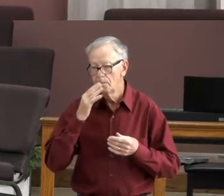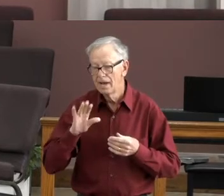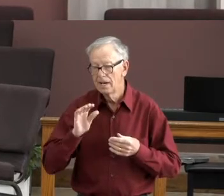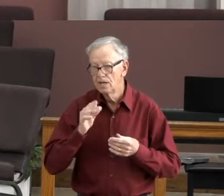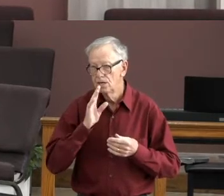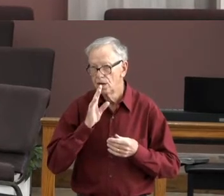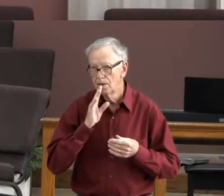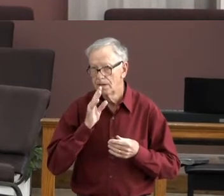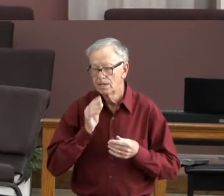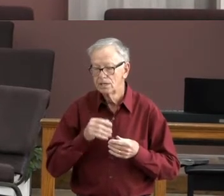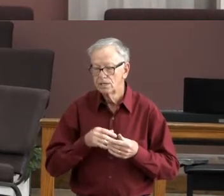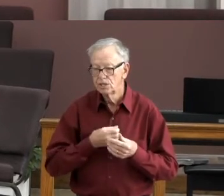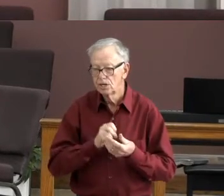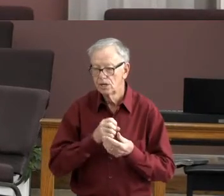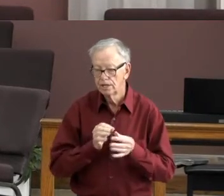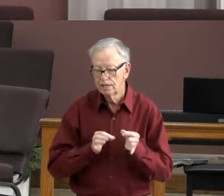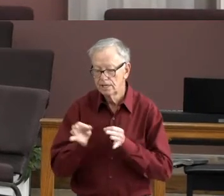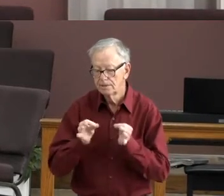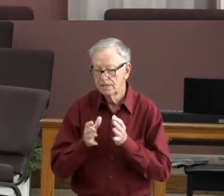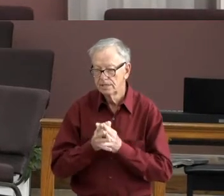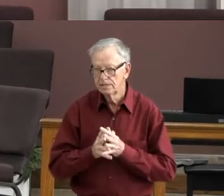and explains, and as